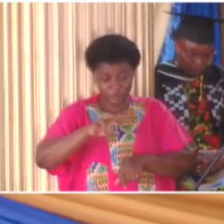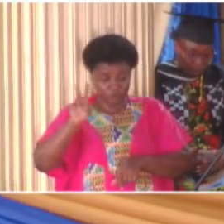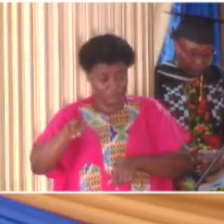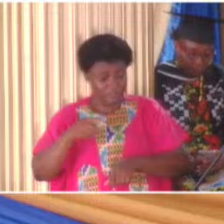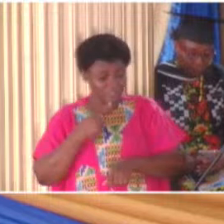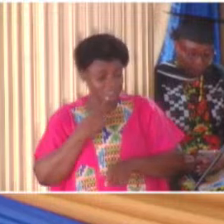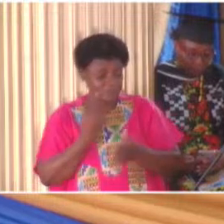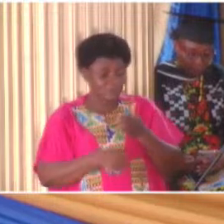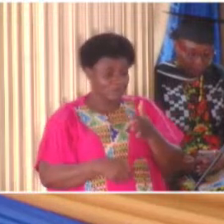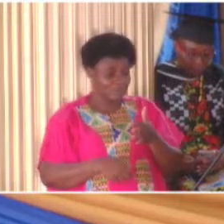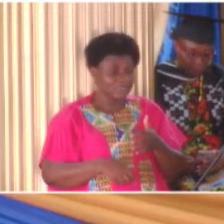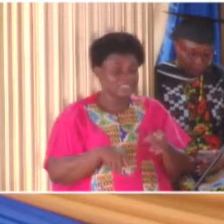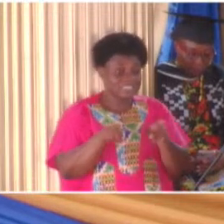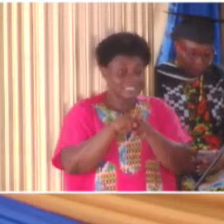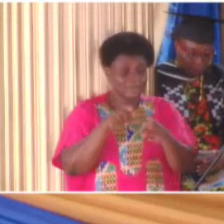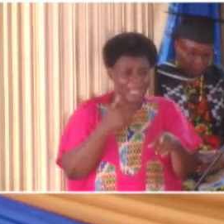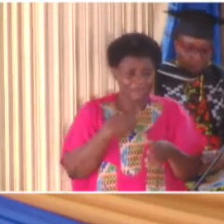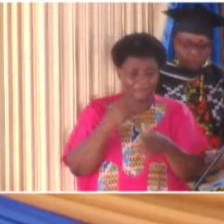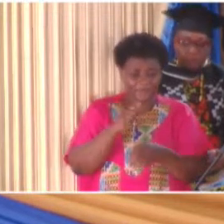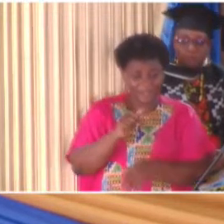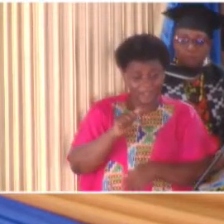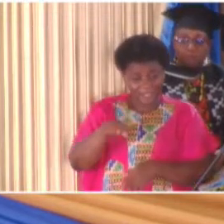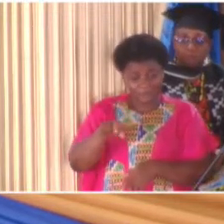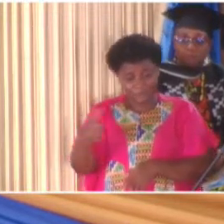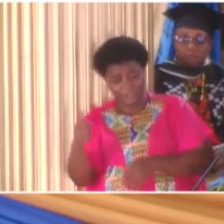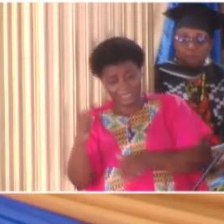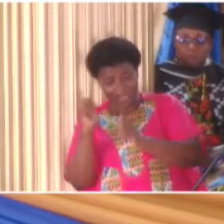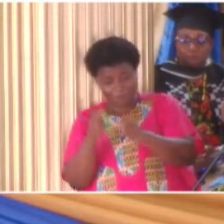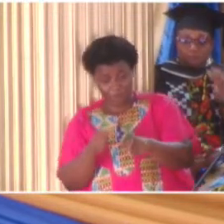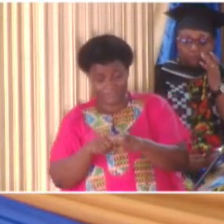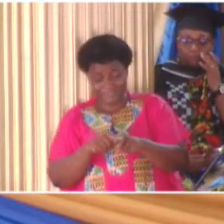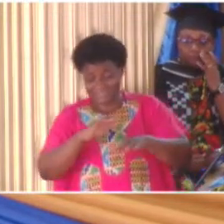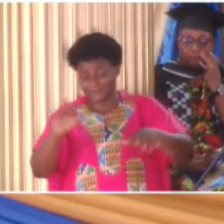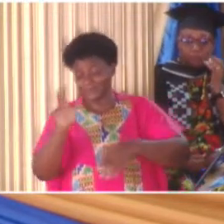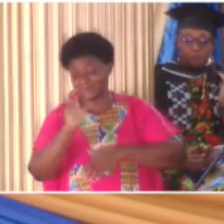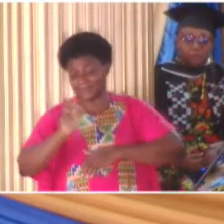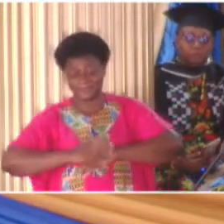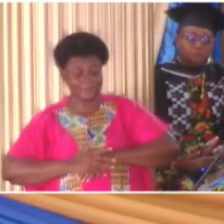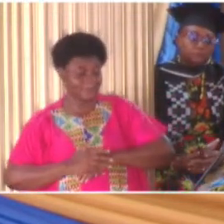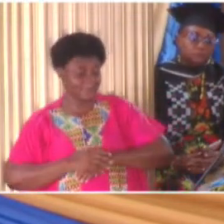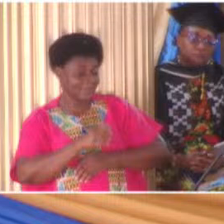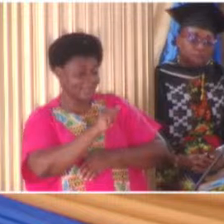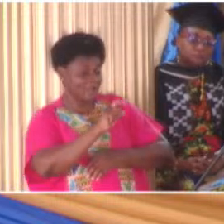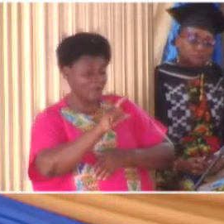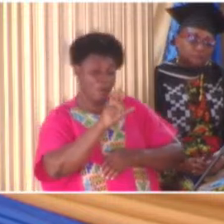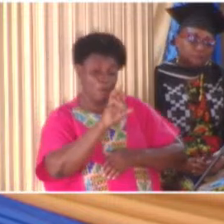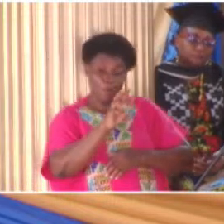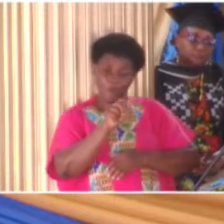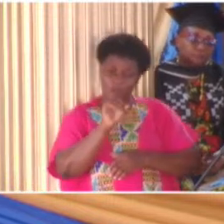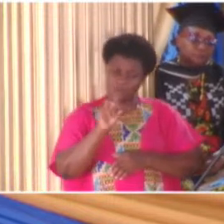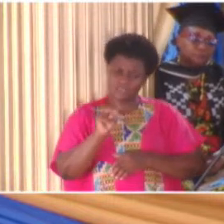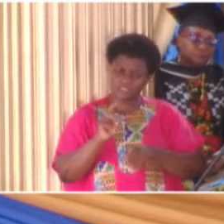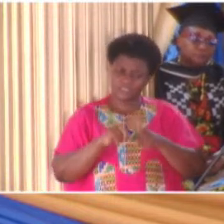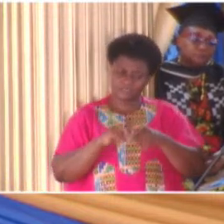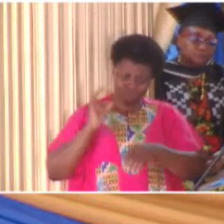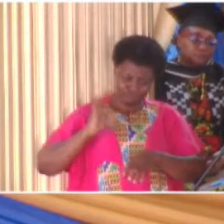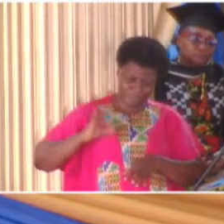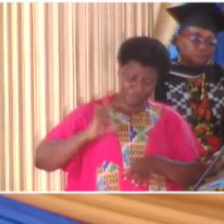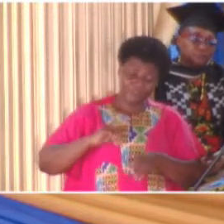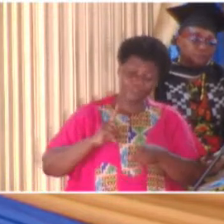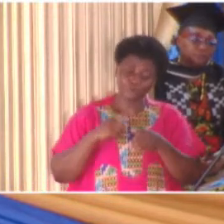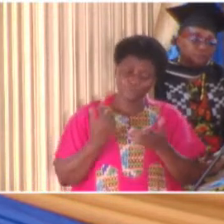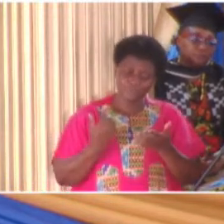I. Vaswani Award at level 300. Al Wasiu also benefited from internship